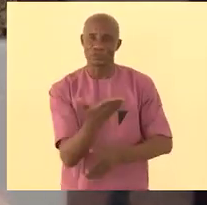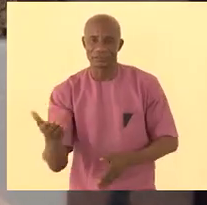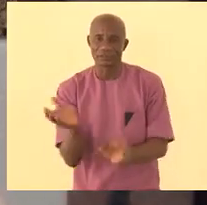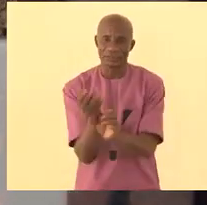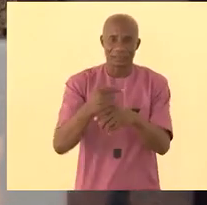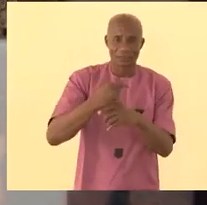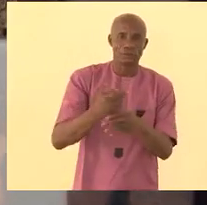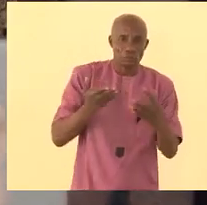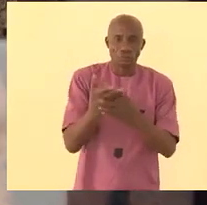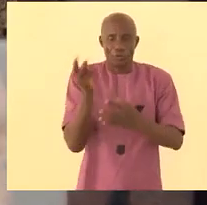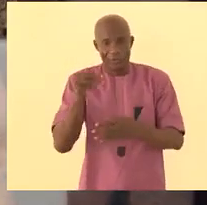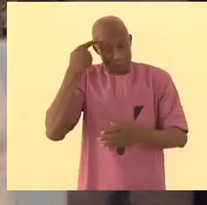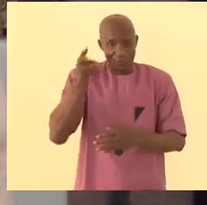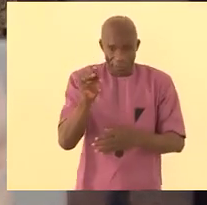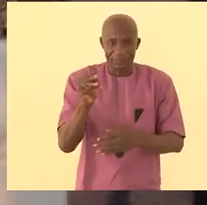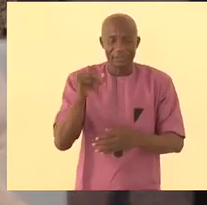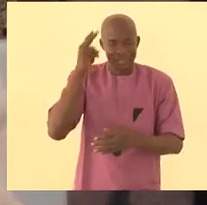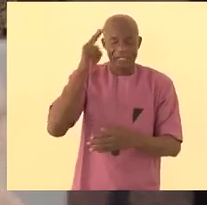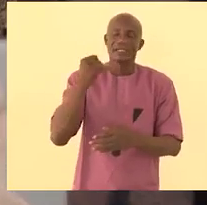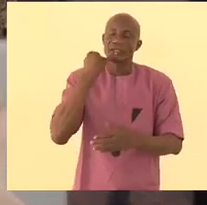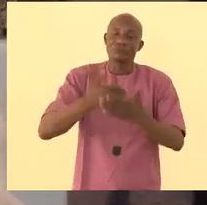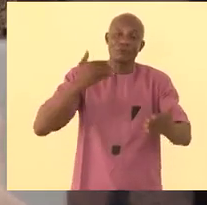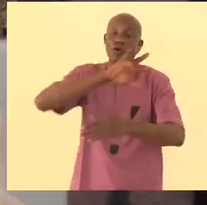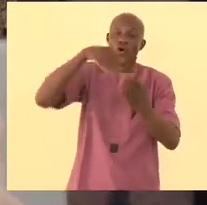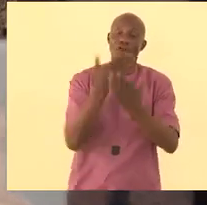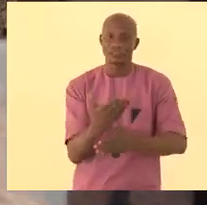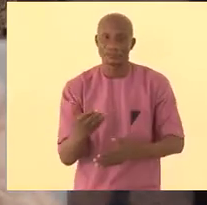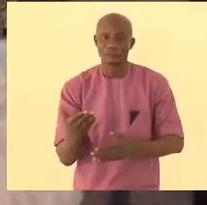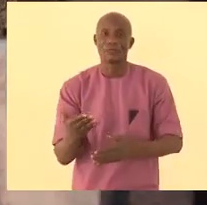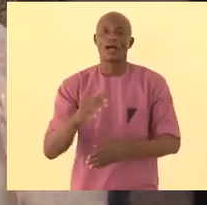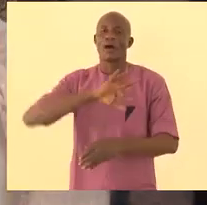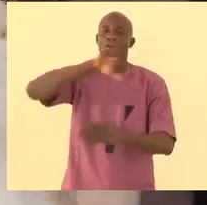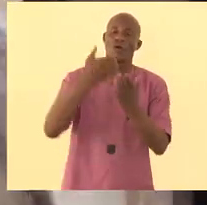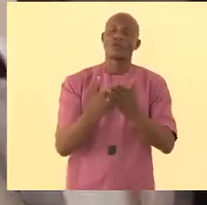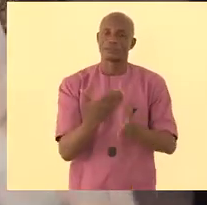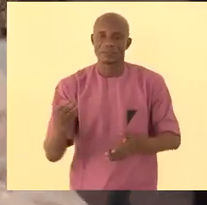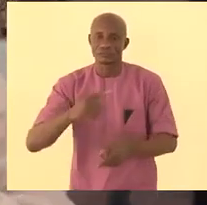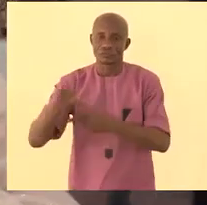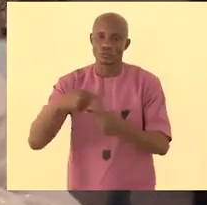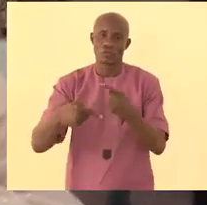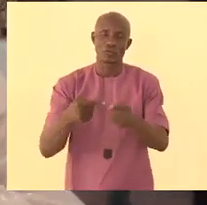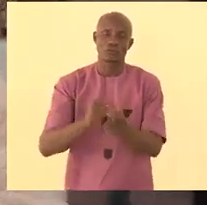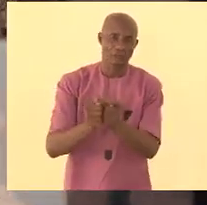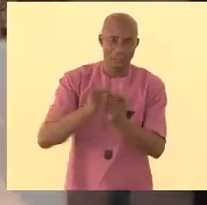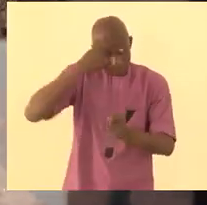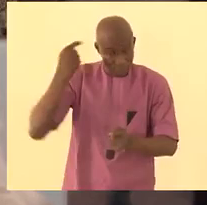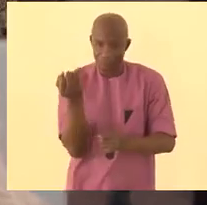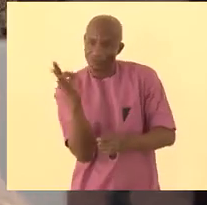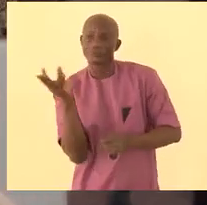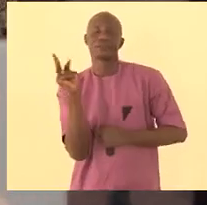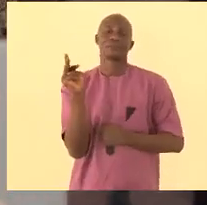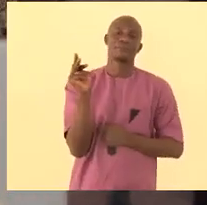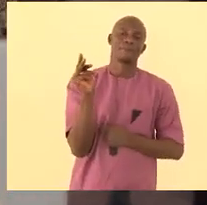were created through him and for him. He is before all things, and all things hold together because of